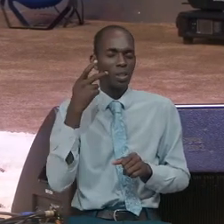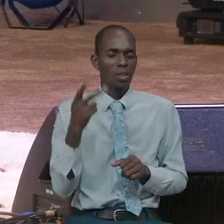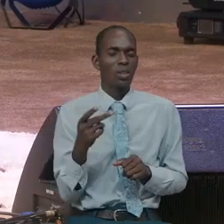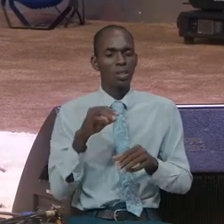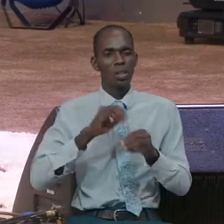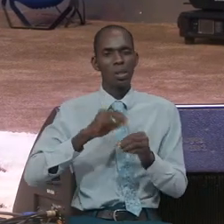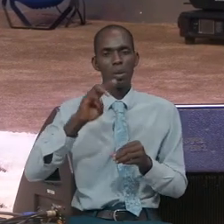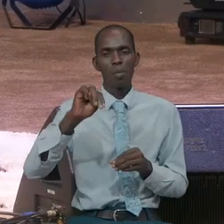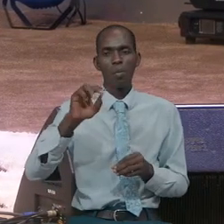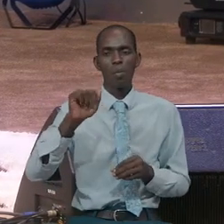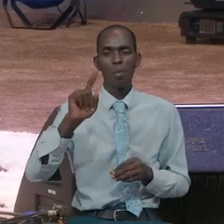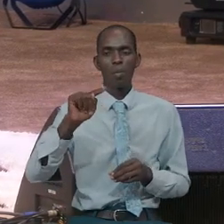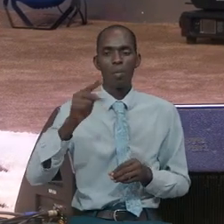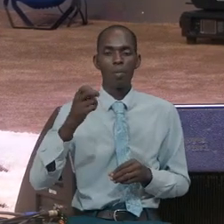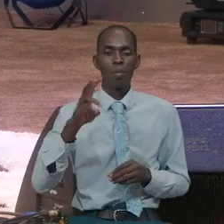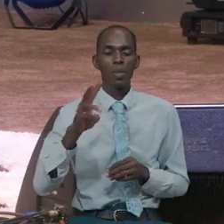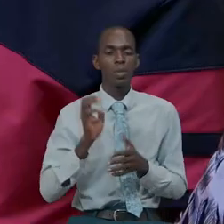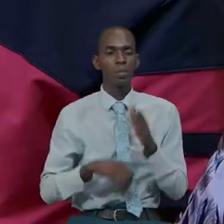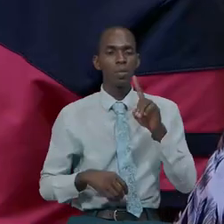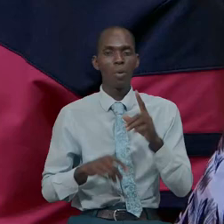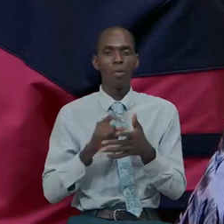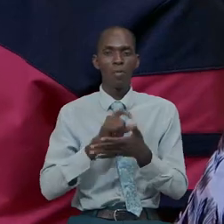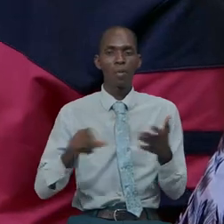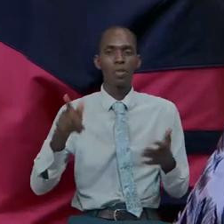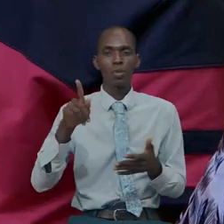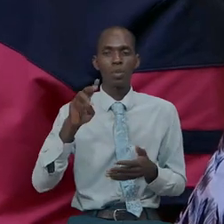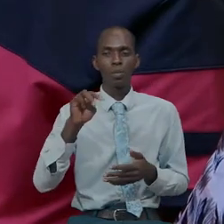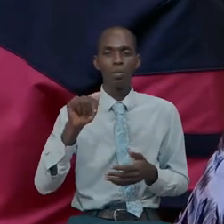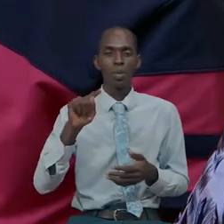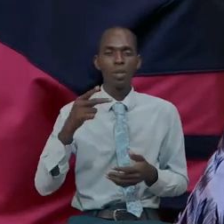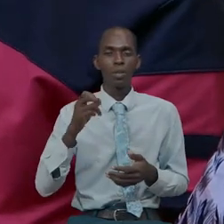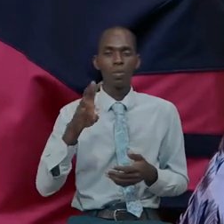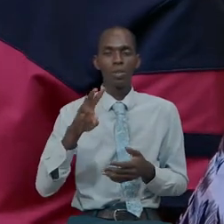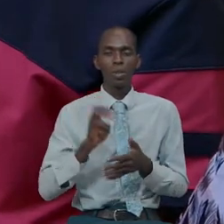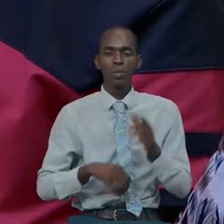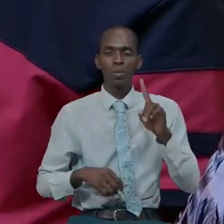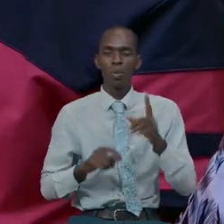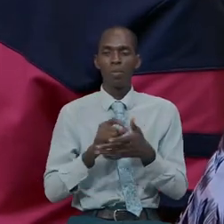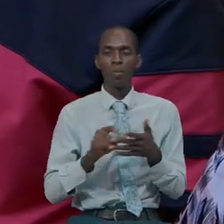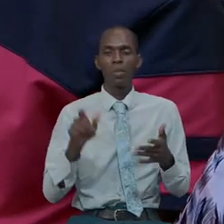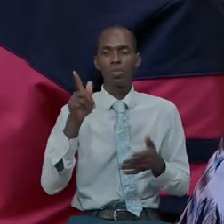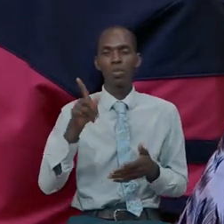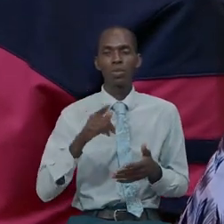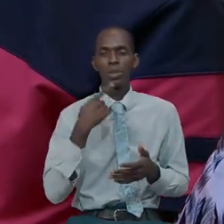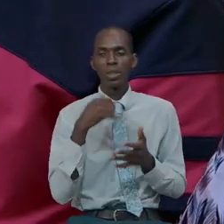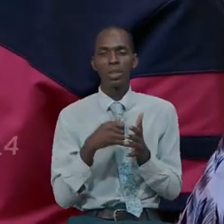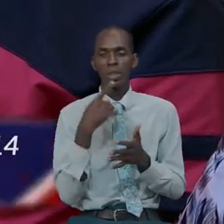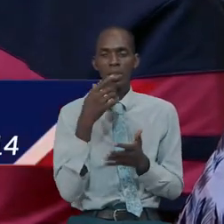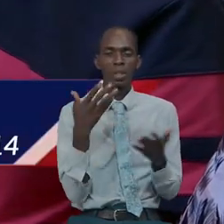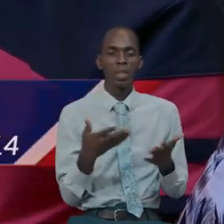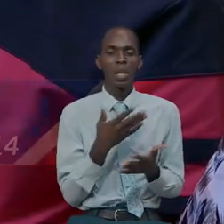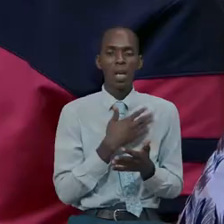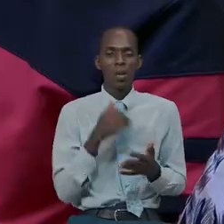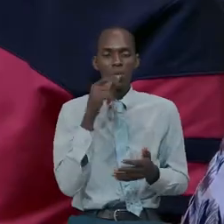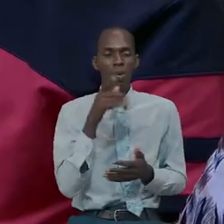Matthew chapter 1, reading from verse 21. In Matthew chapter 1, verse 21, it tells us, and she